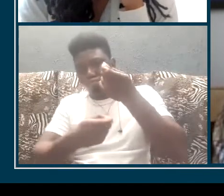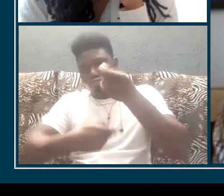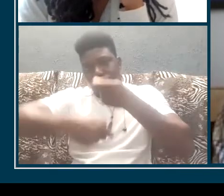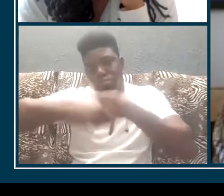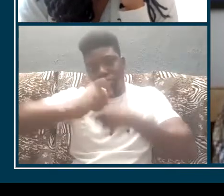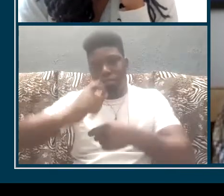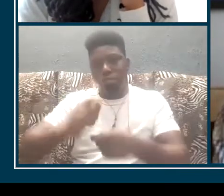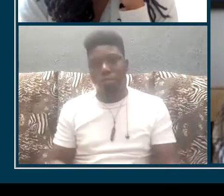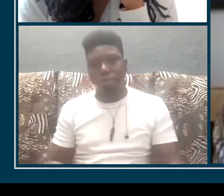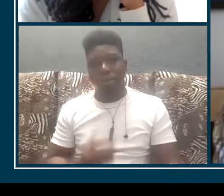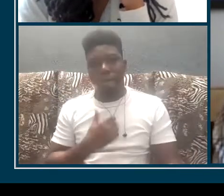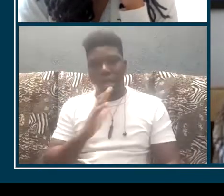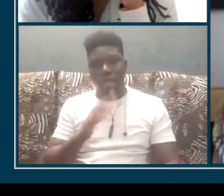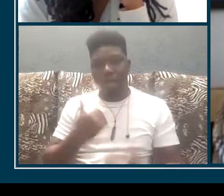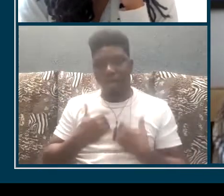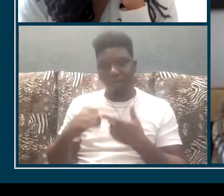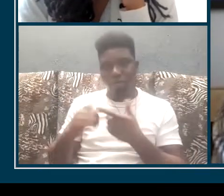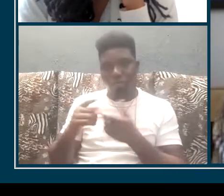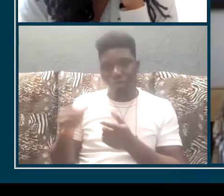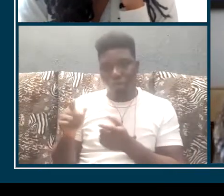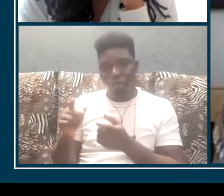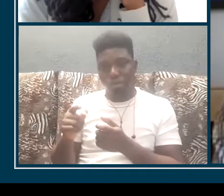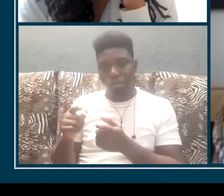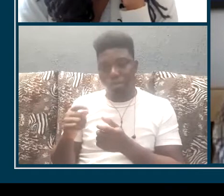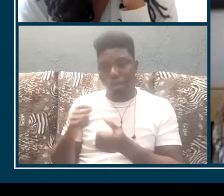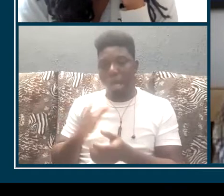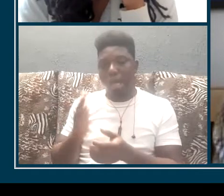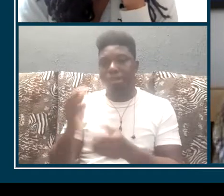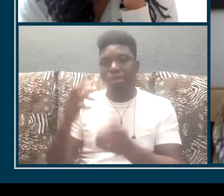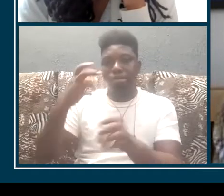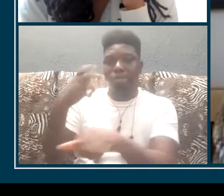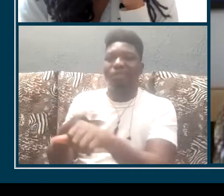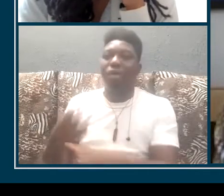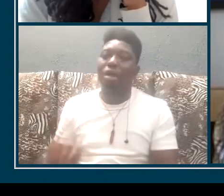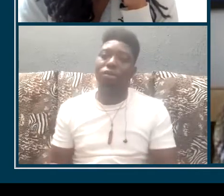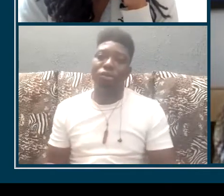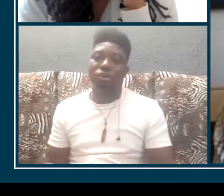as difficult, and certainly more difficult than any adjustment I've had to